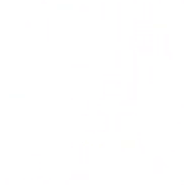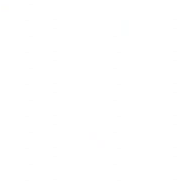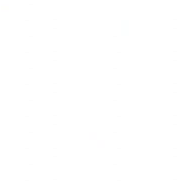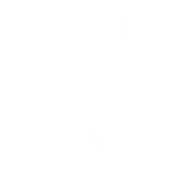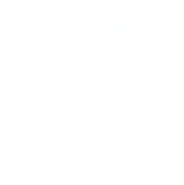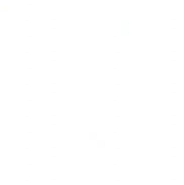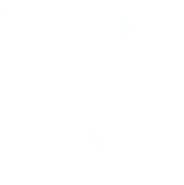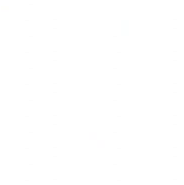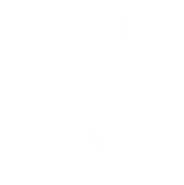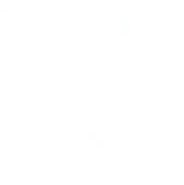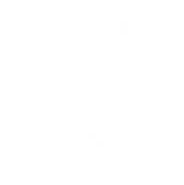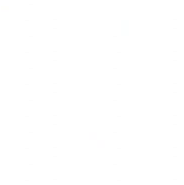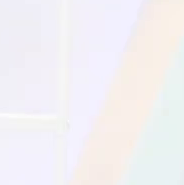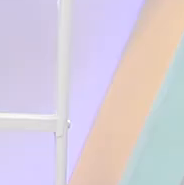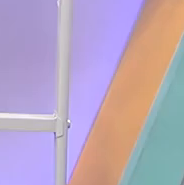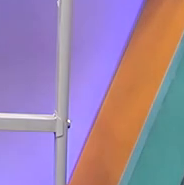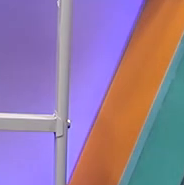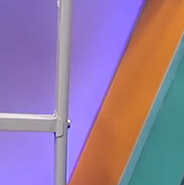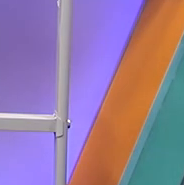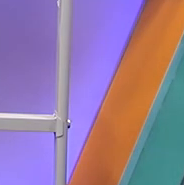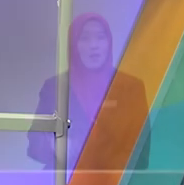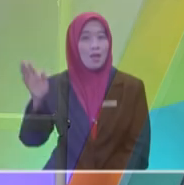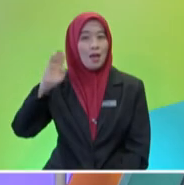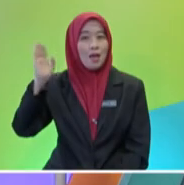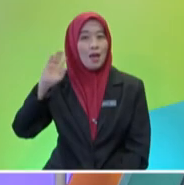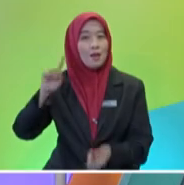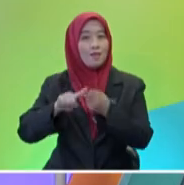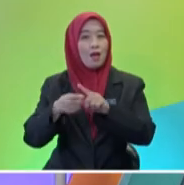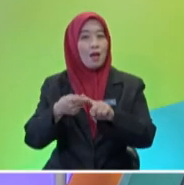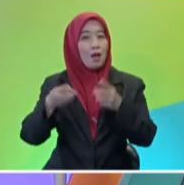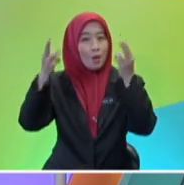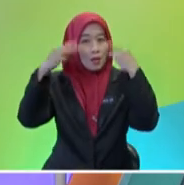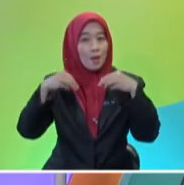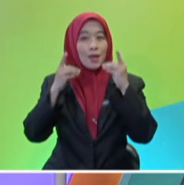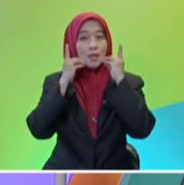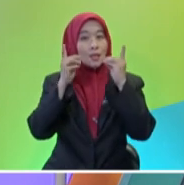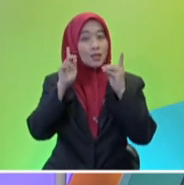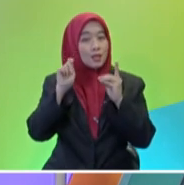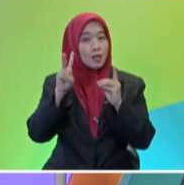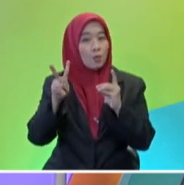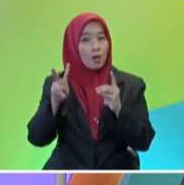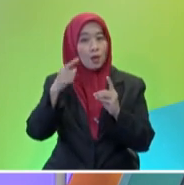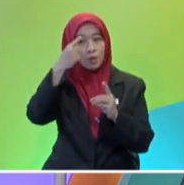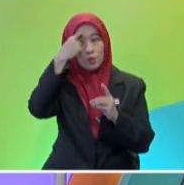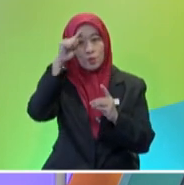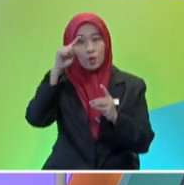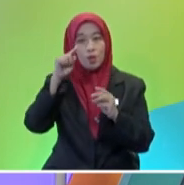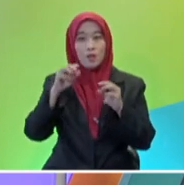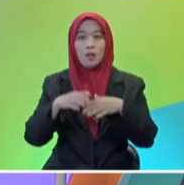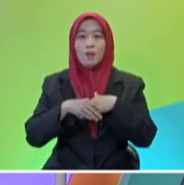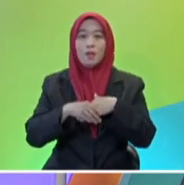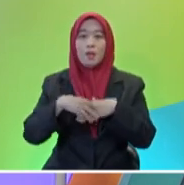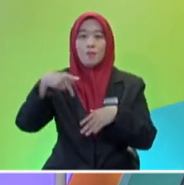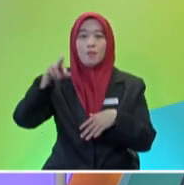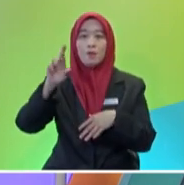DidikTV KPM. Hello friends, you're back on DidikTV KPM for our slot Prasekolah.